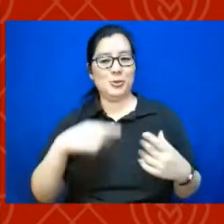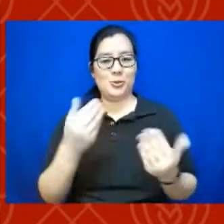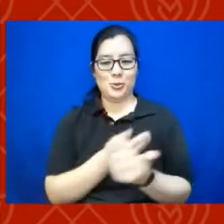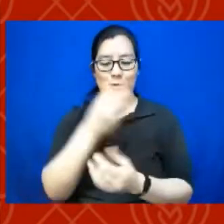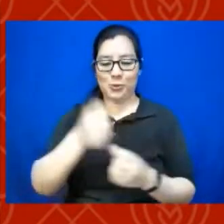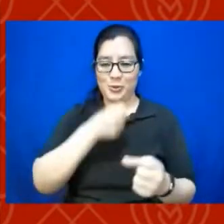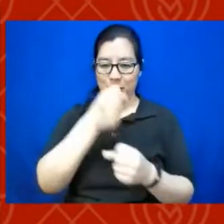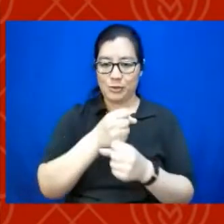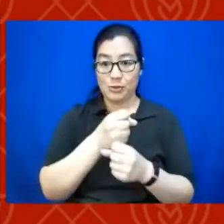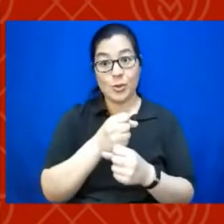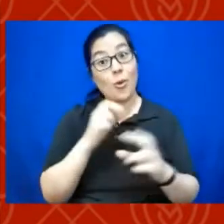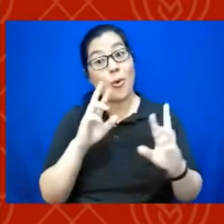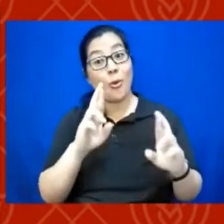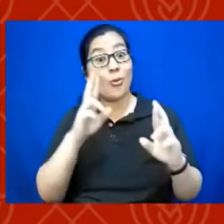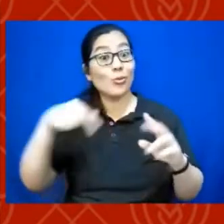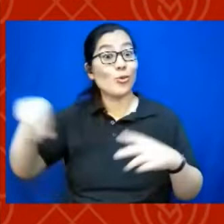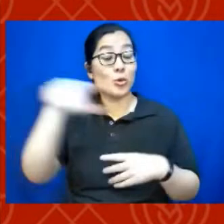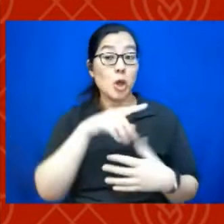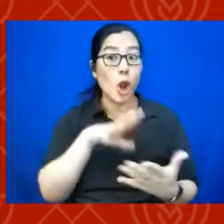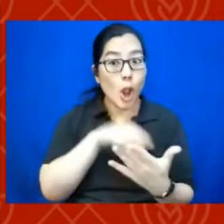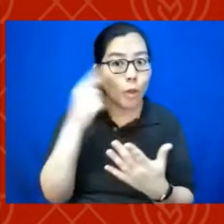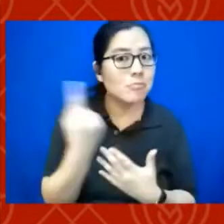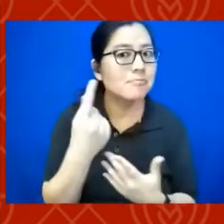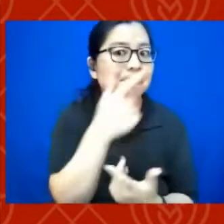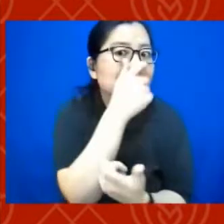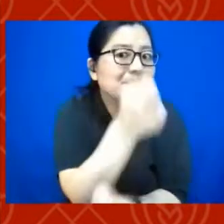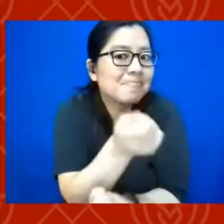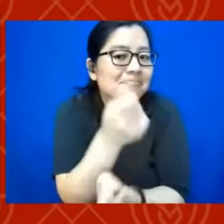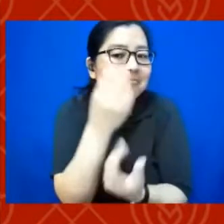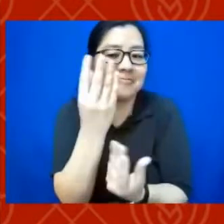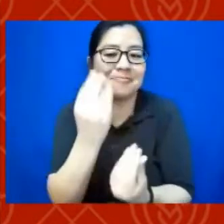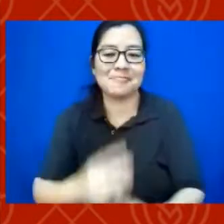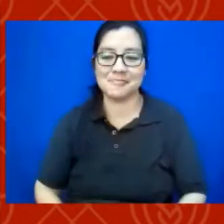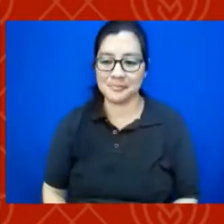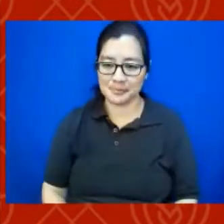some interesting information.